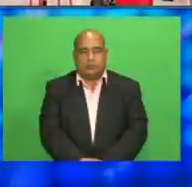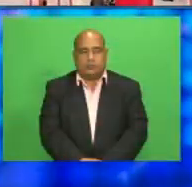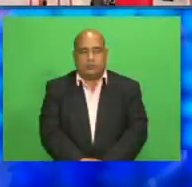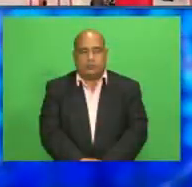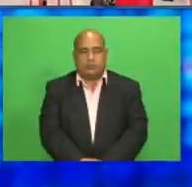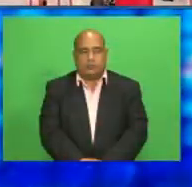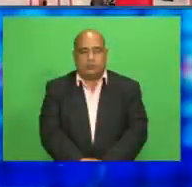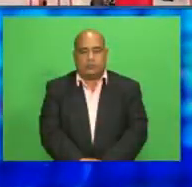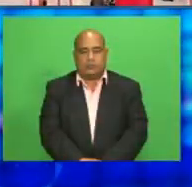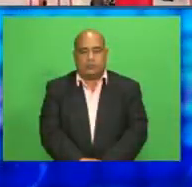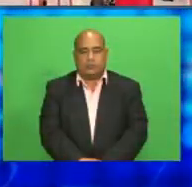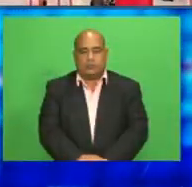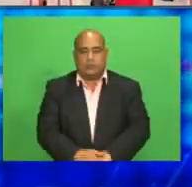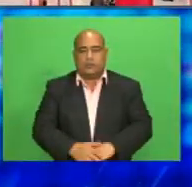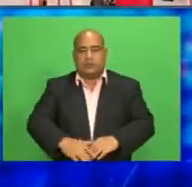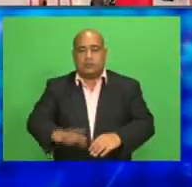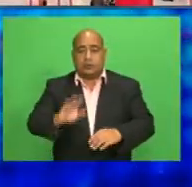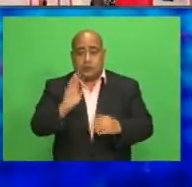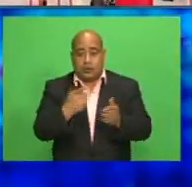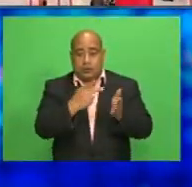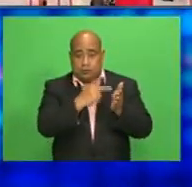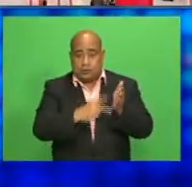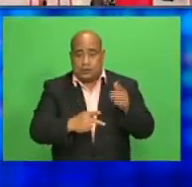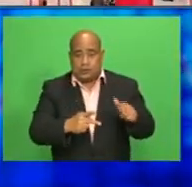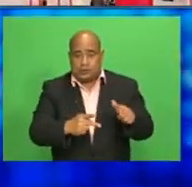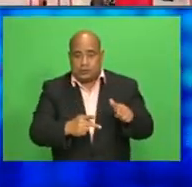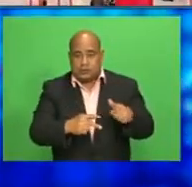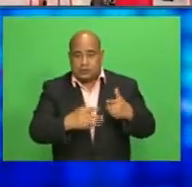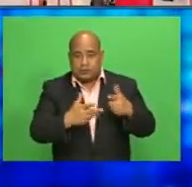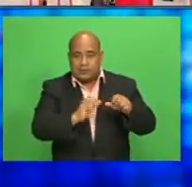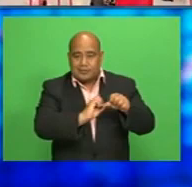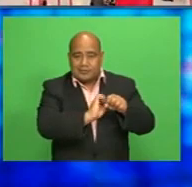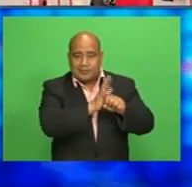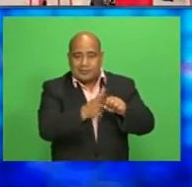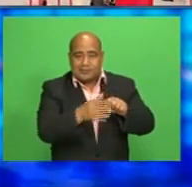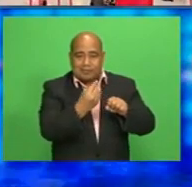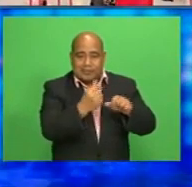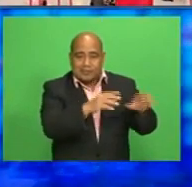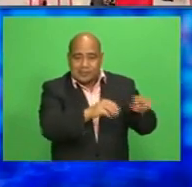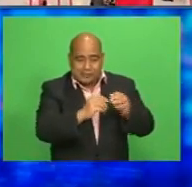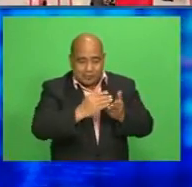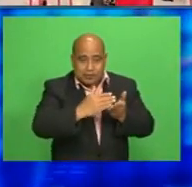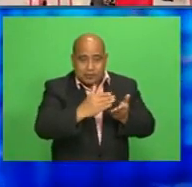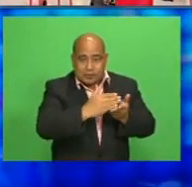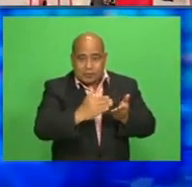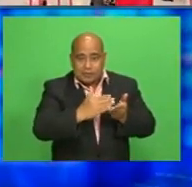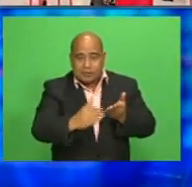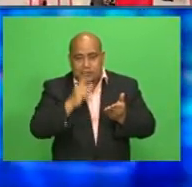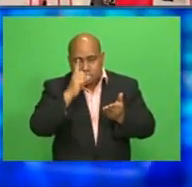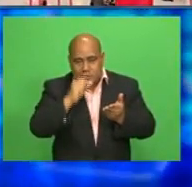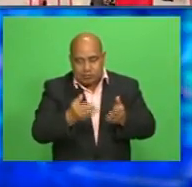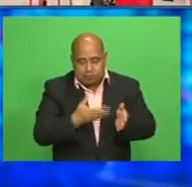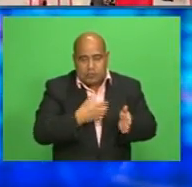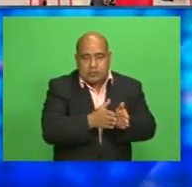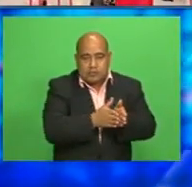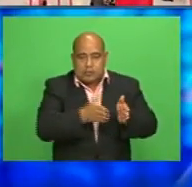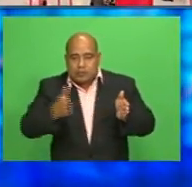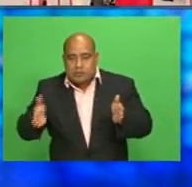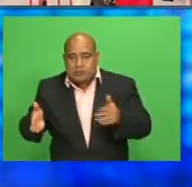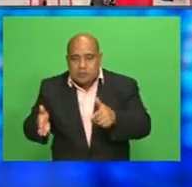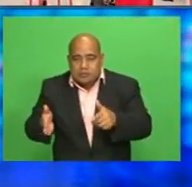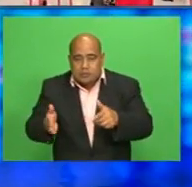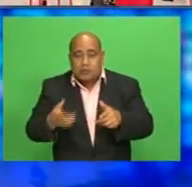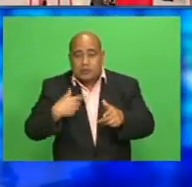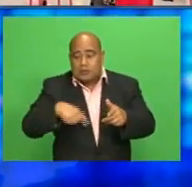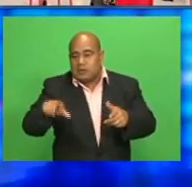The second phase of COVID-19 withdrawal scheme has been extended to members who are on leave without pay. Chief Executive Chochi Karoi says this